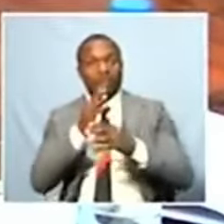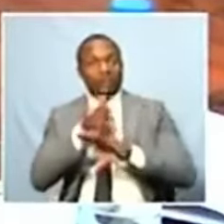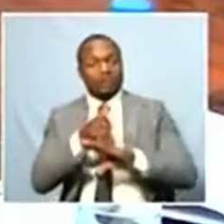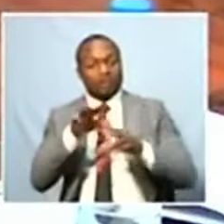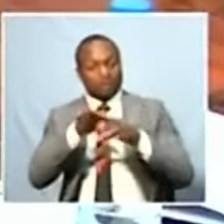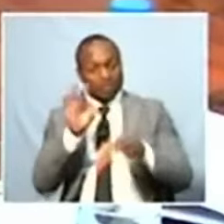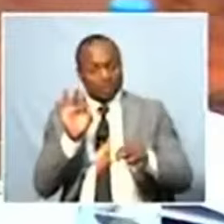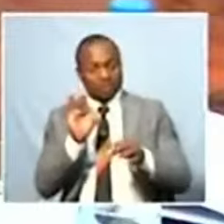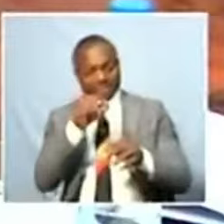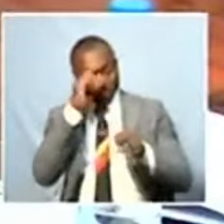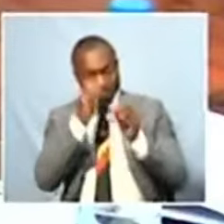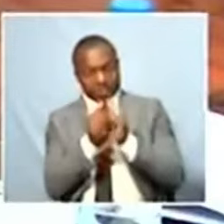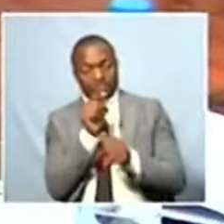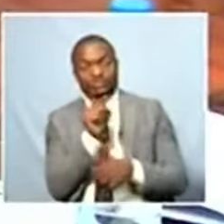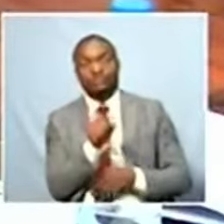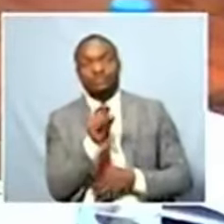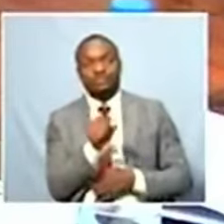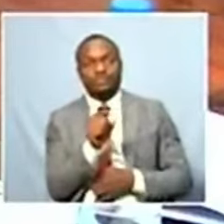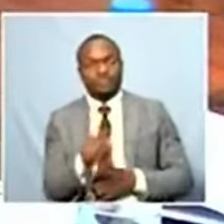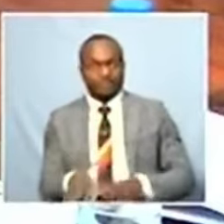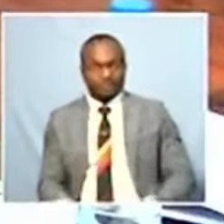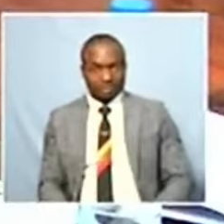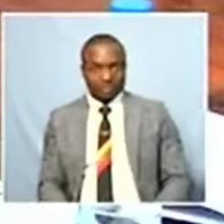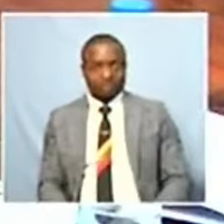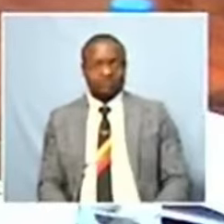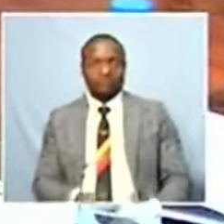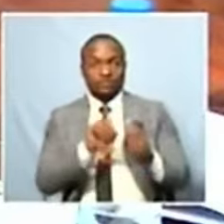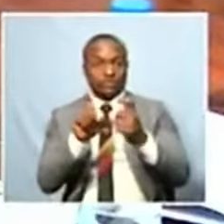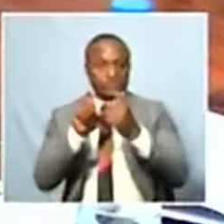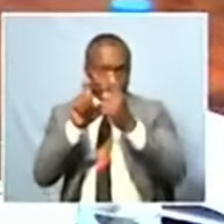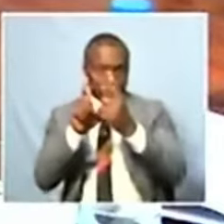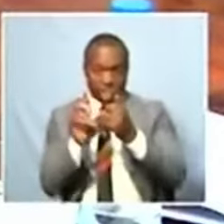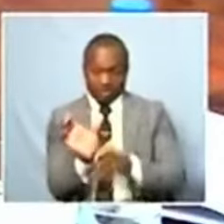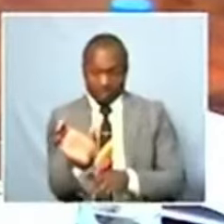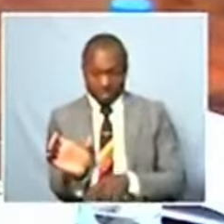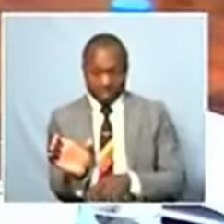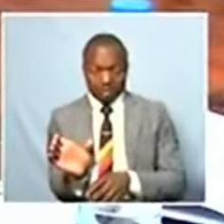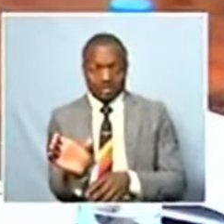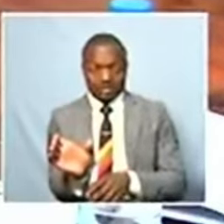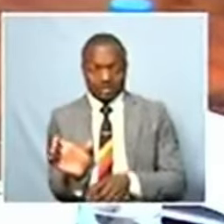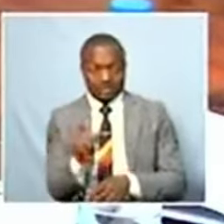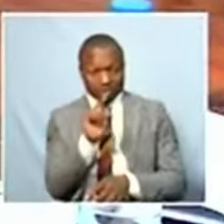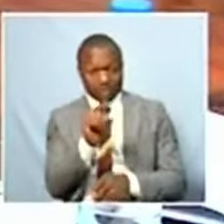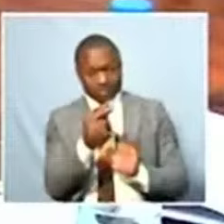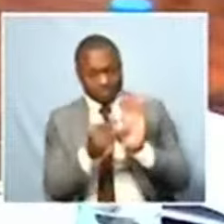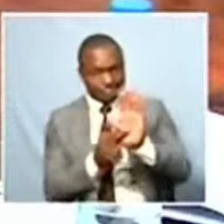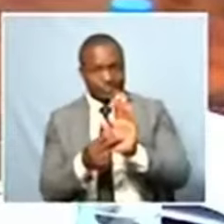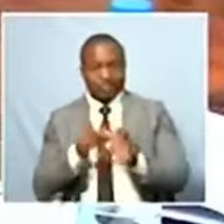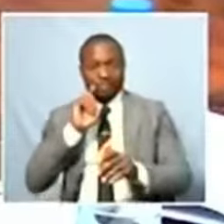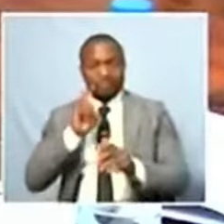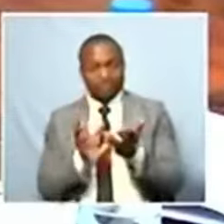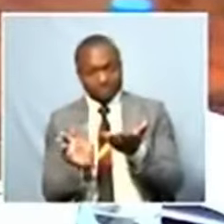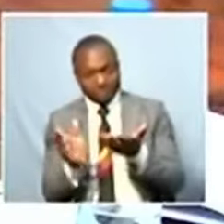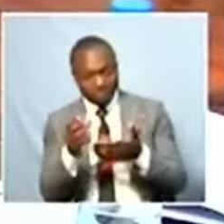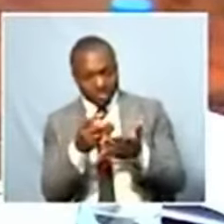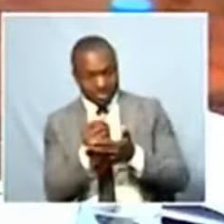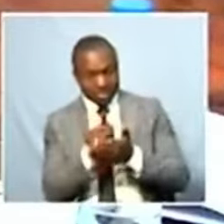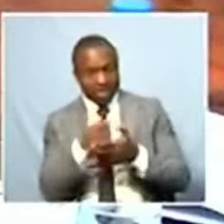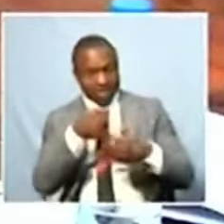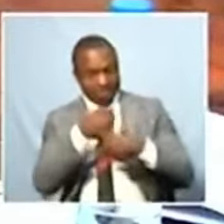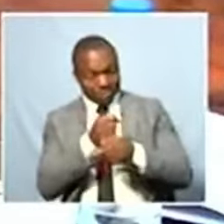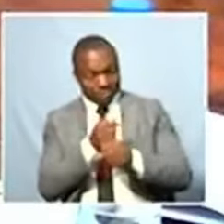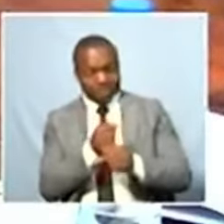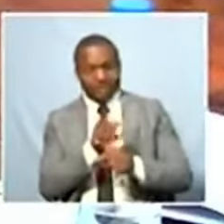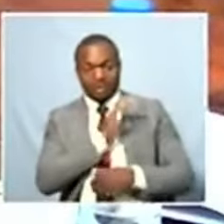that because of that we affect the industry, because, you know, we need, as you indicated, we need to raise money from the manufacturing industry.